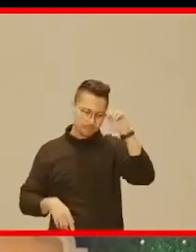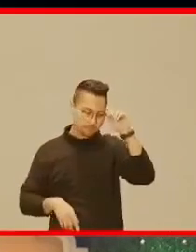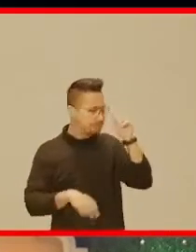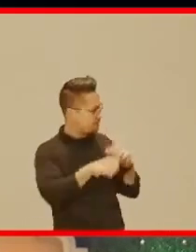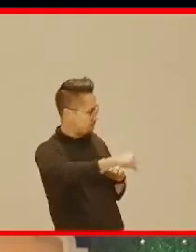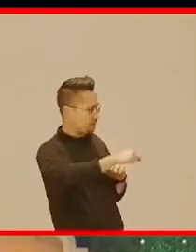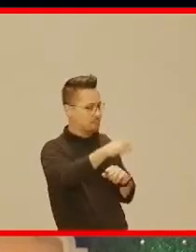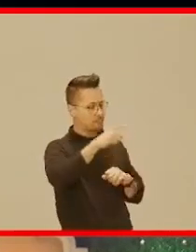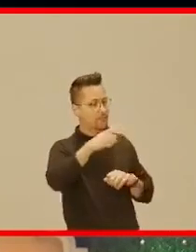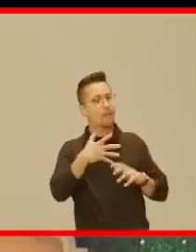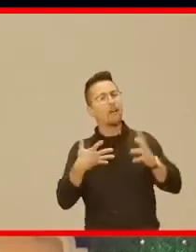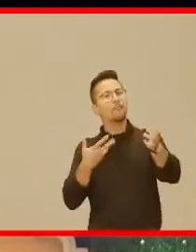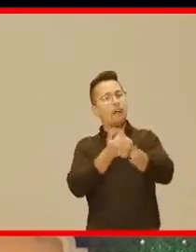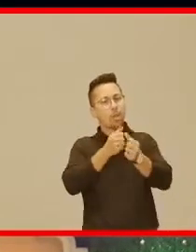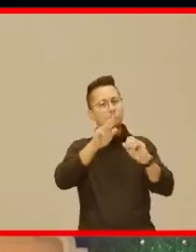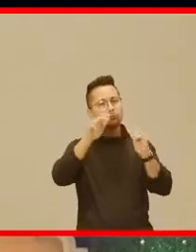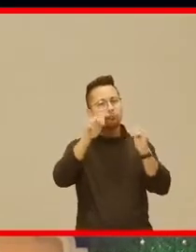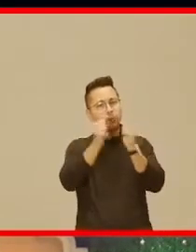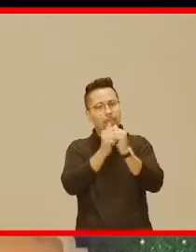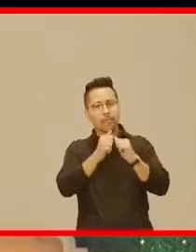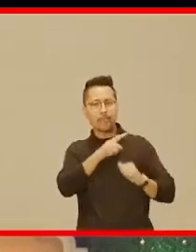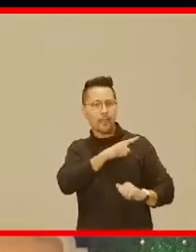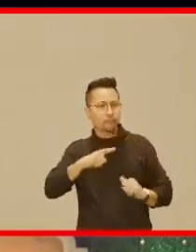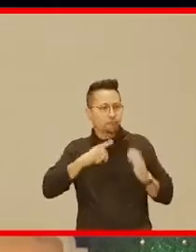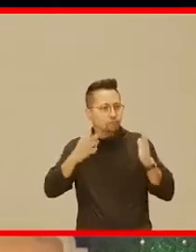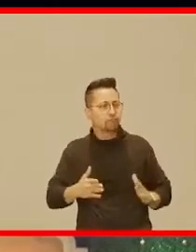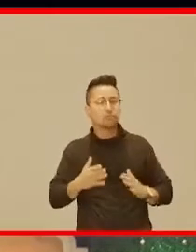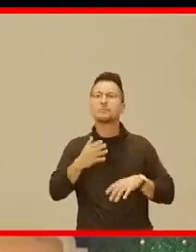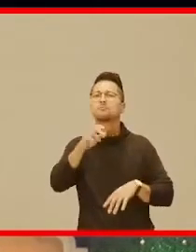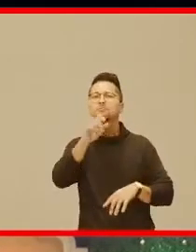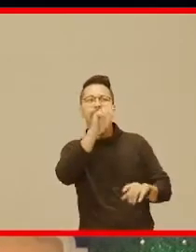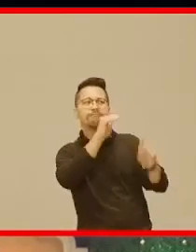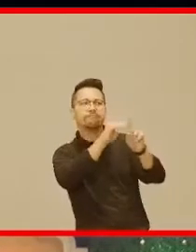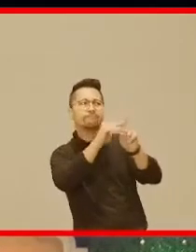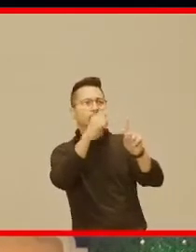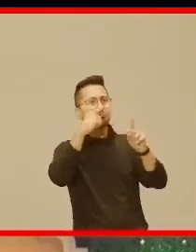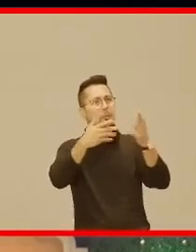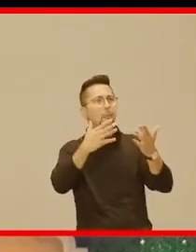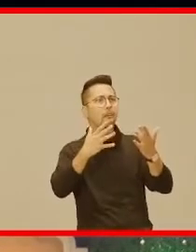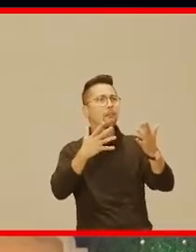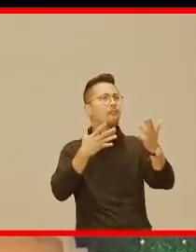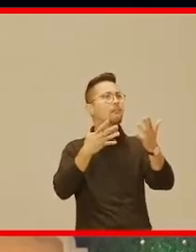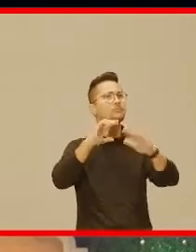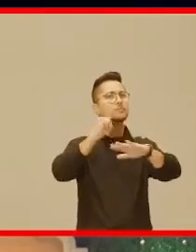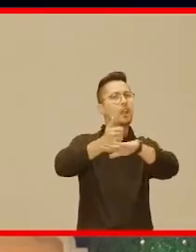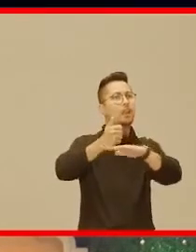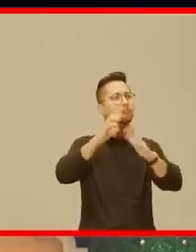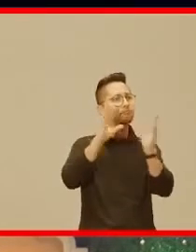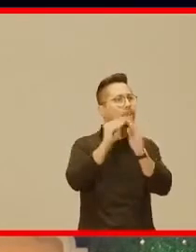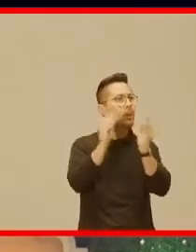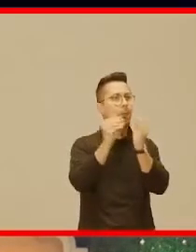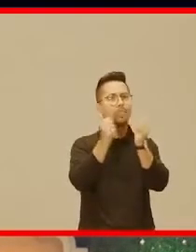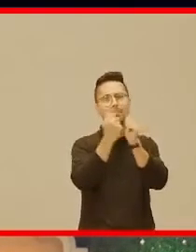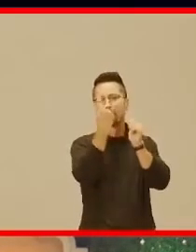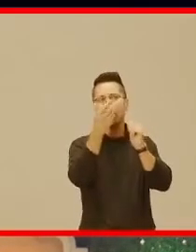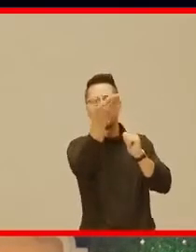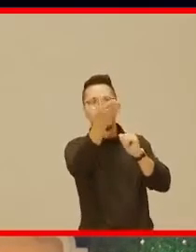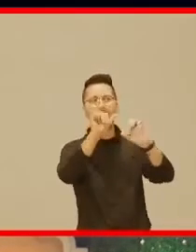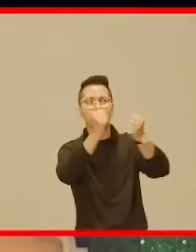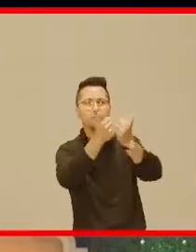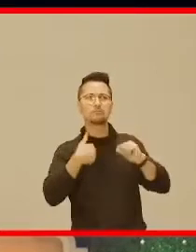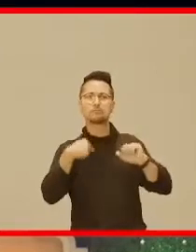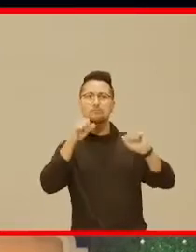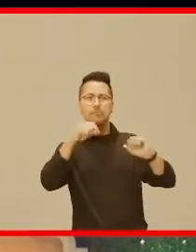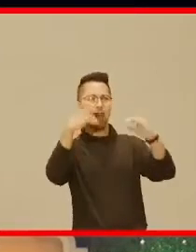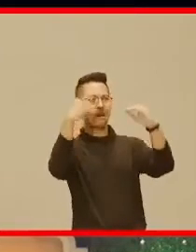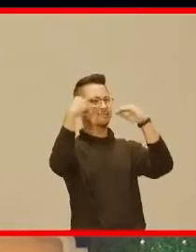terms of the follow-up with your legislator too, it's like, could you set me up with somebody in the agency that I can talk to about this to just really understand the issue better?